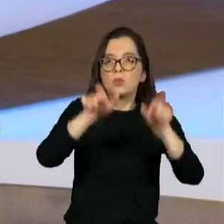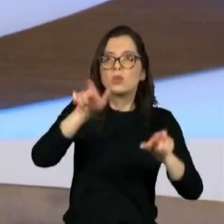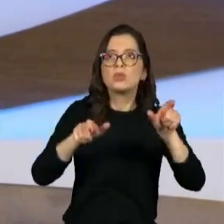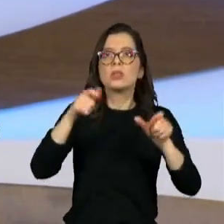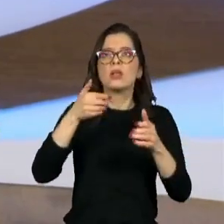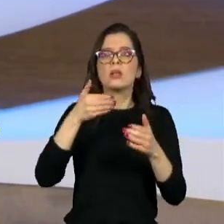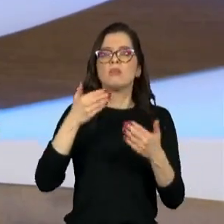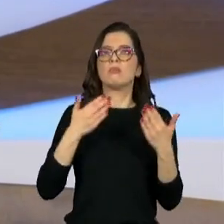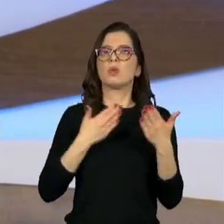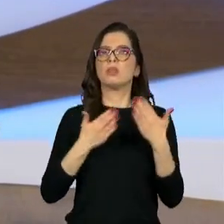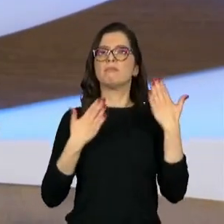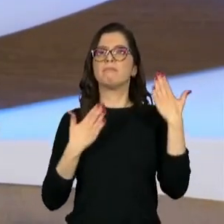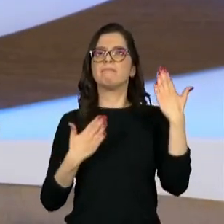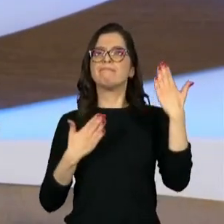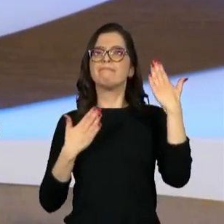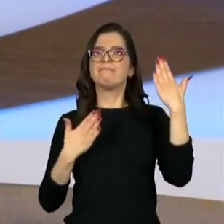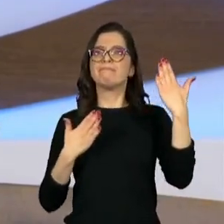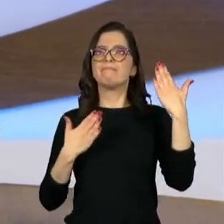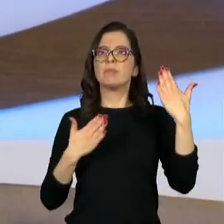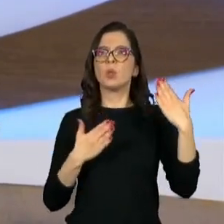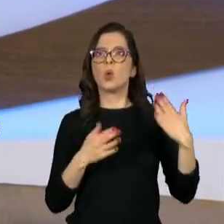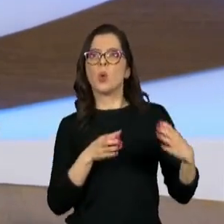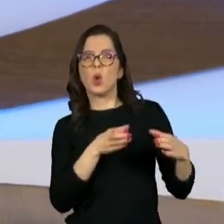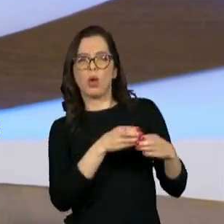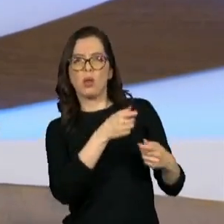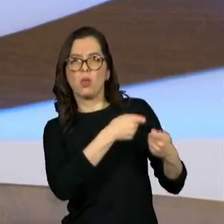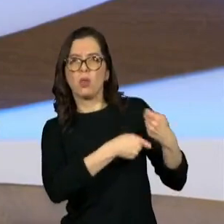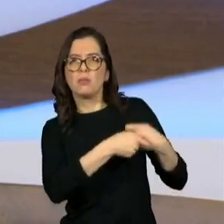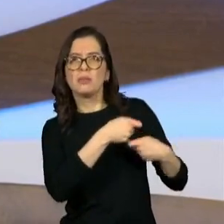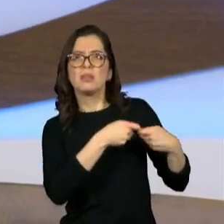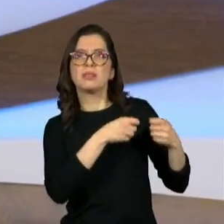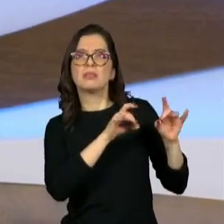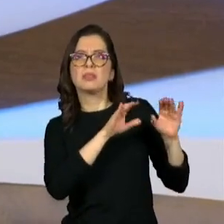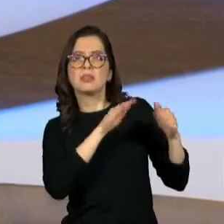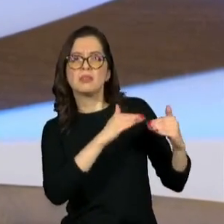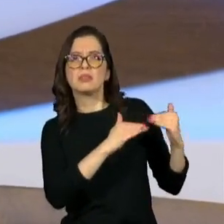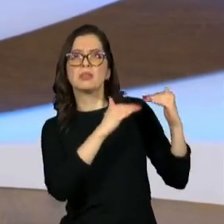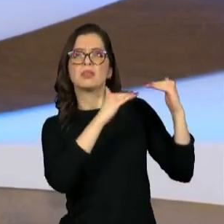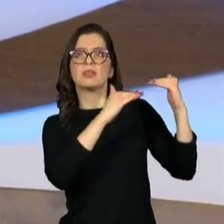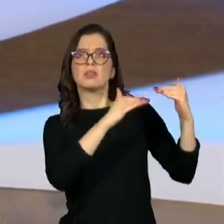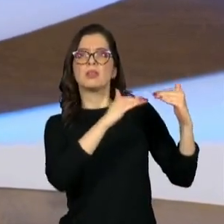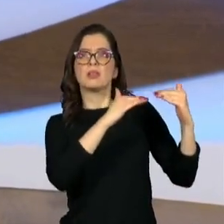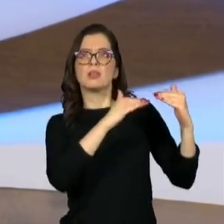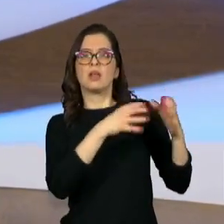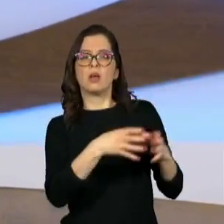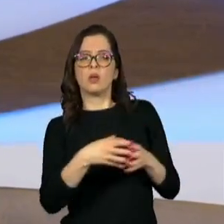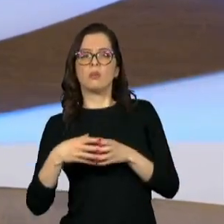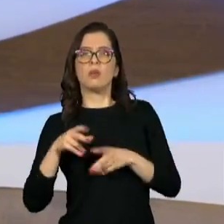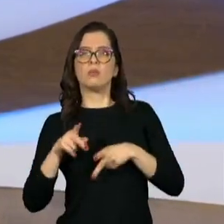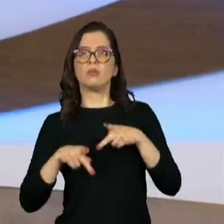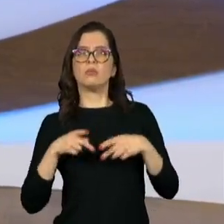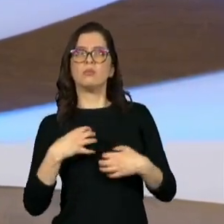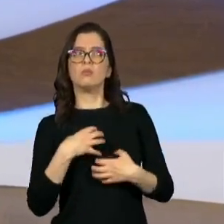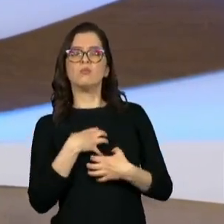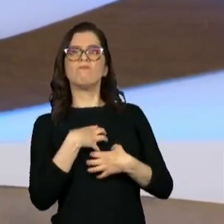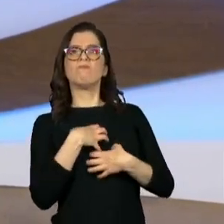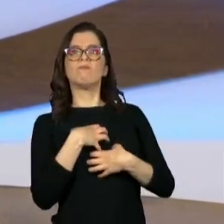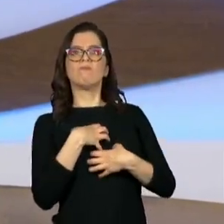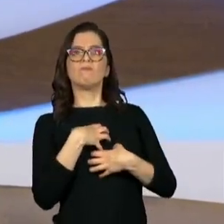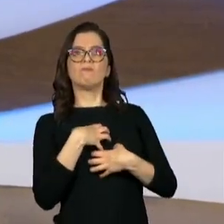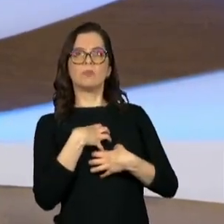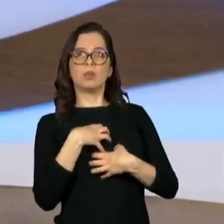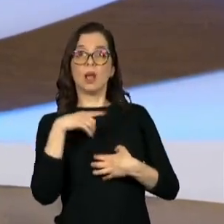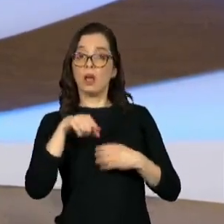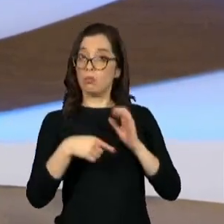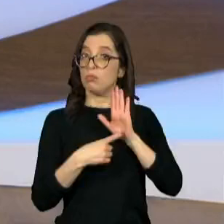became suspicious of expertise, credentialed elites in general. It was part of the populist backlash. Now,